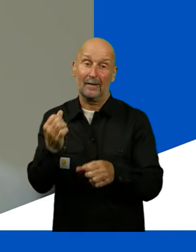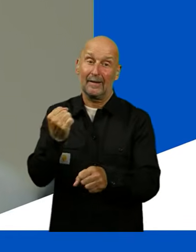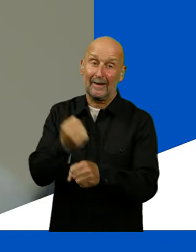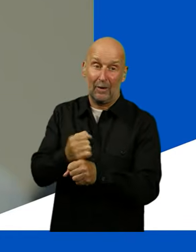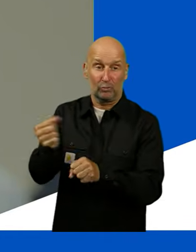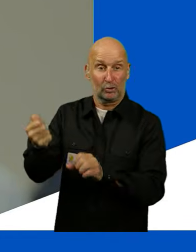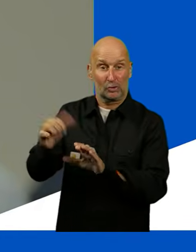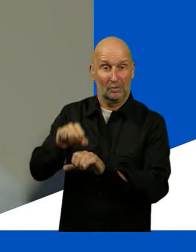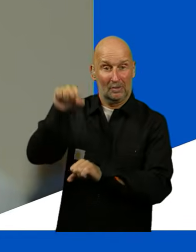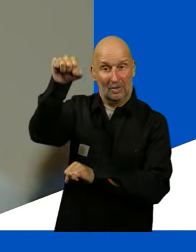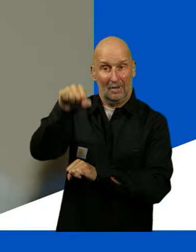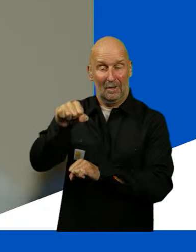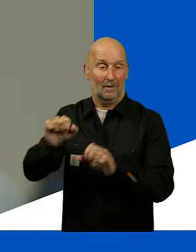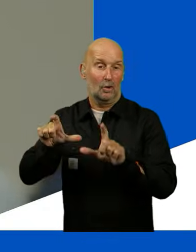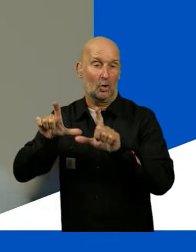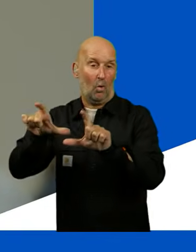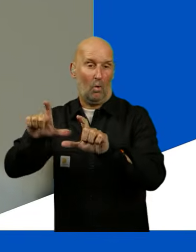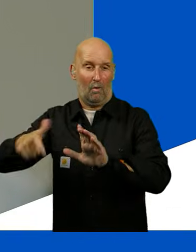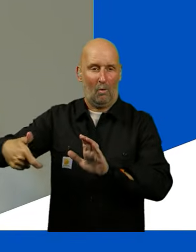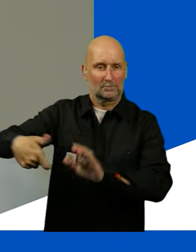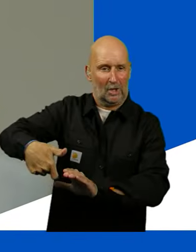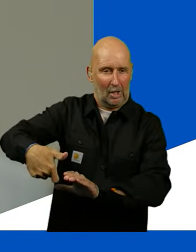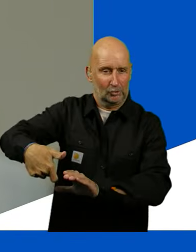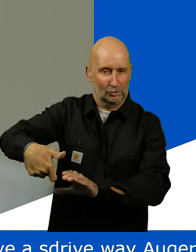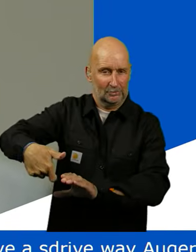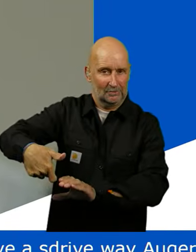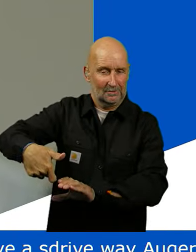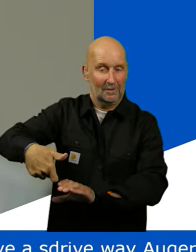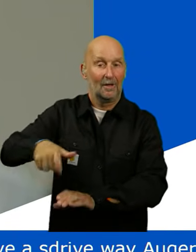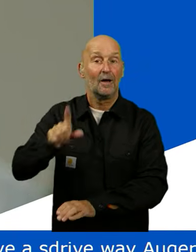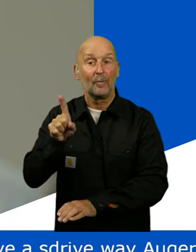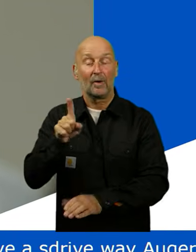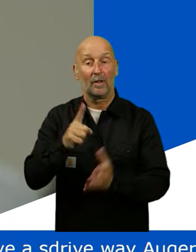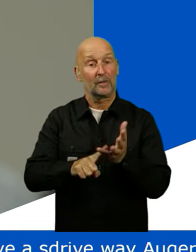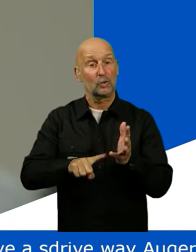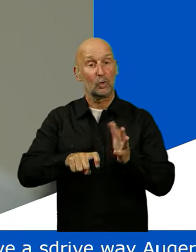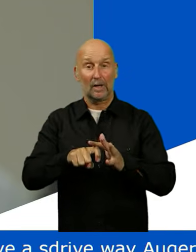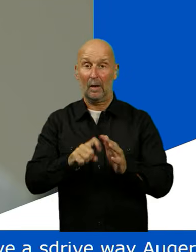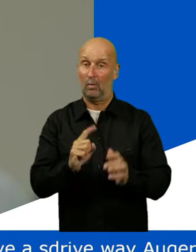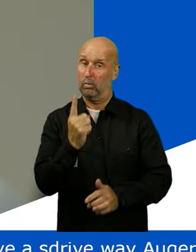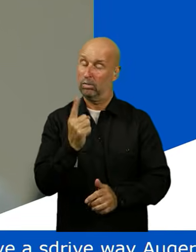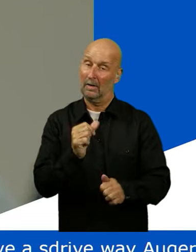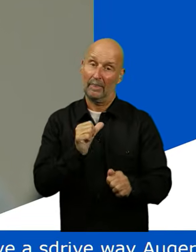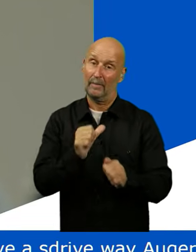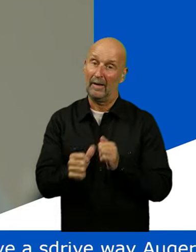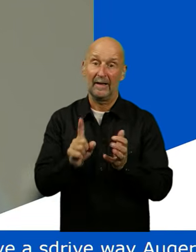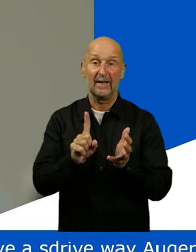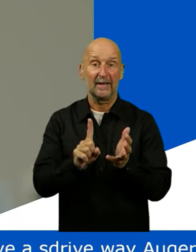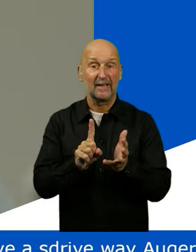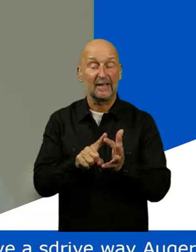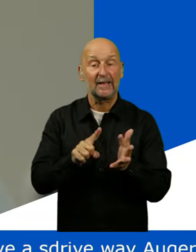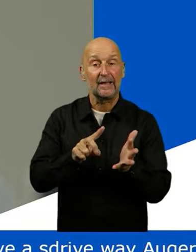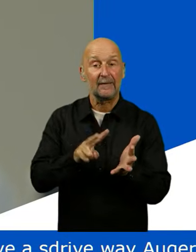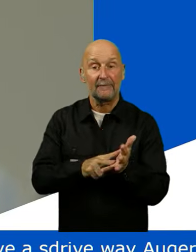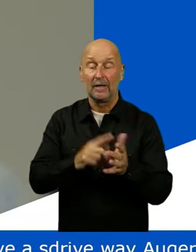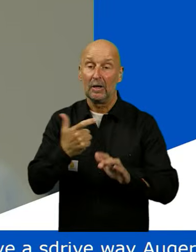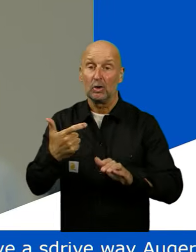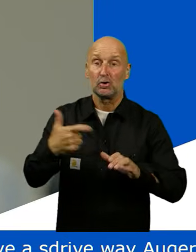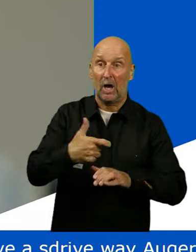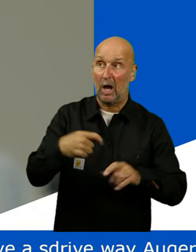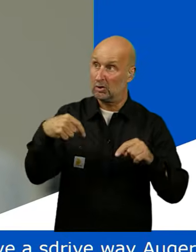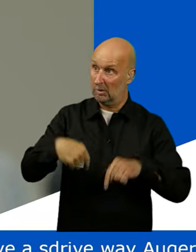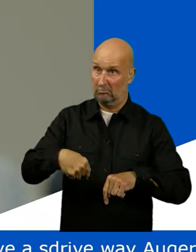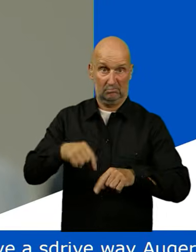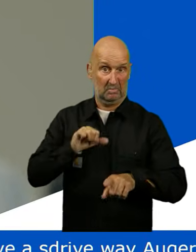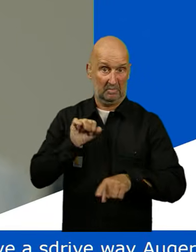can get a home charger installed. But the good news is the UK's got one of the best EV charging infrastructure in the world, I would